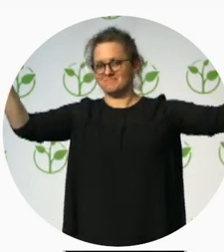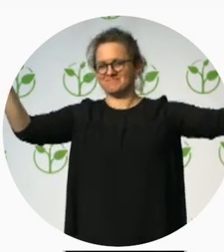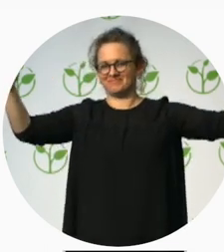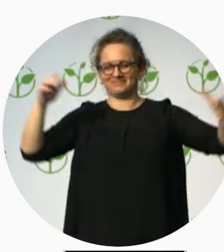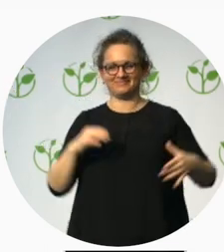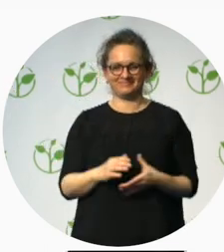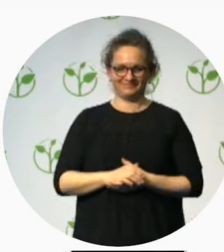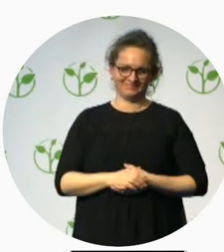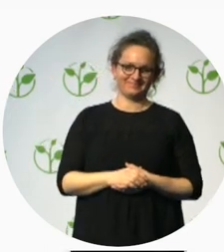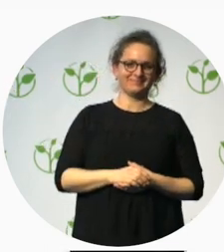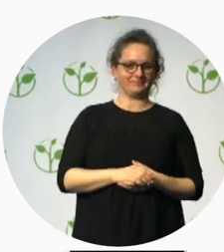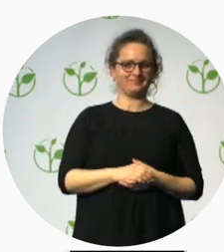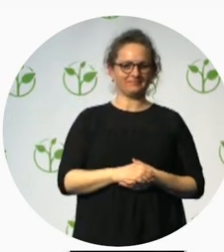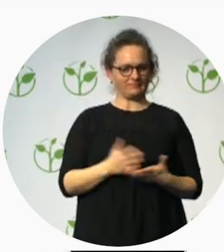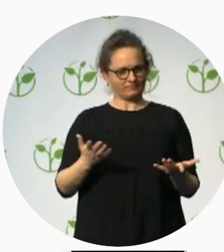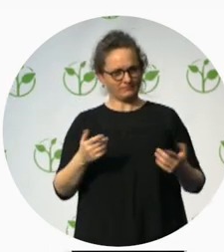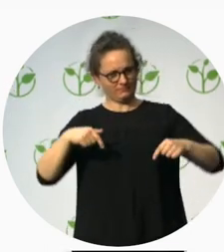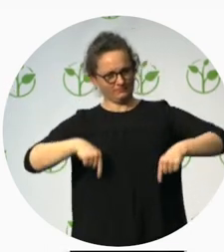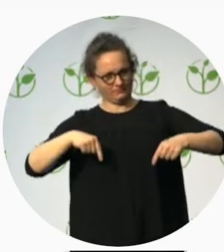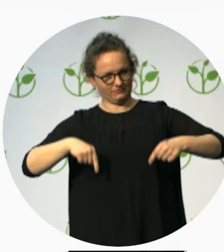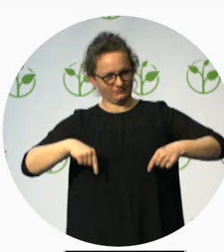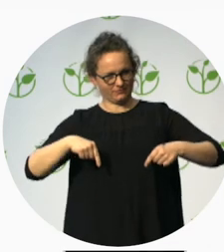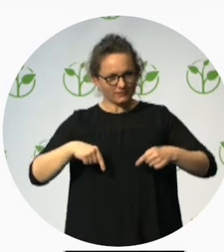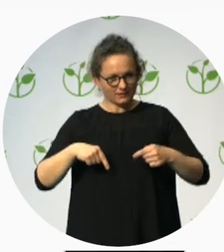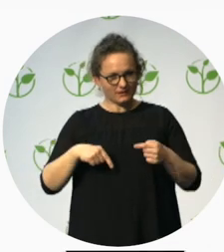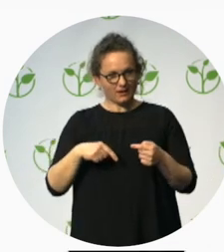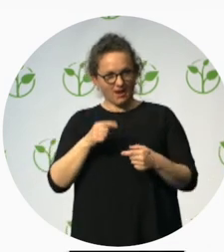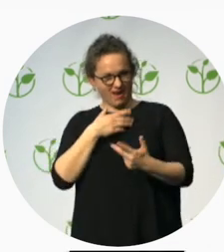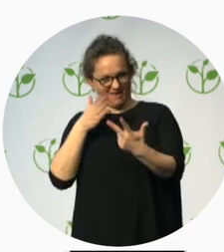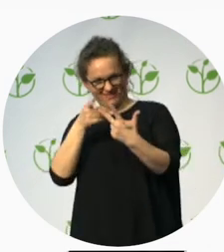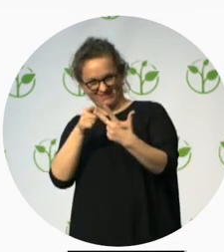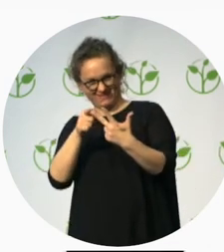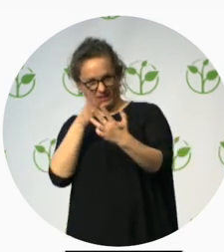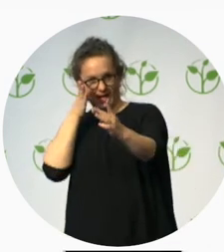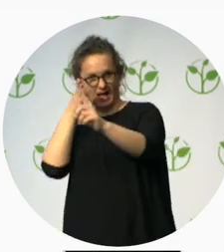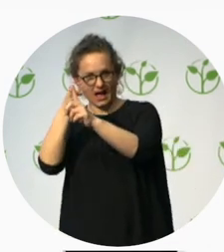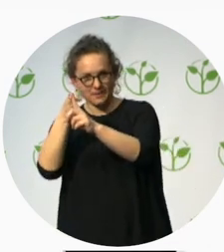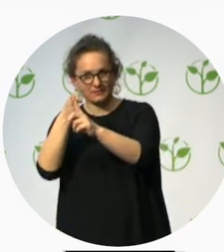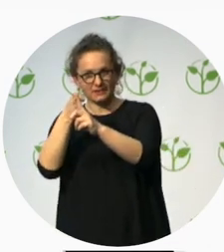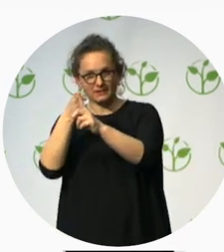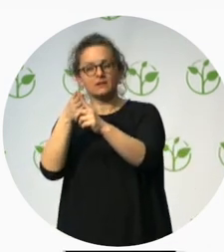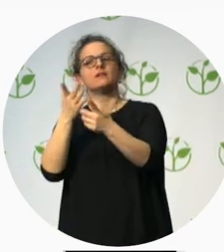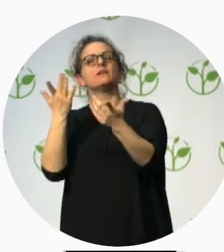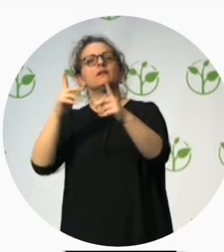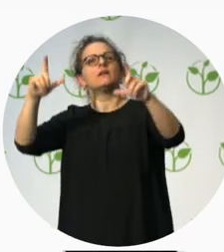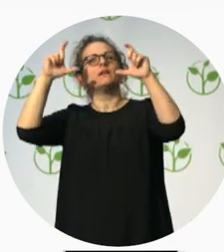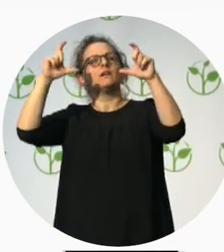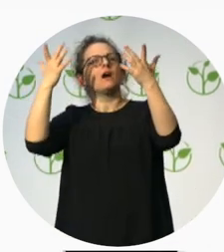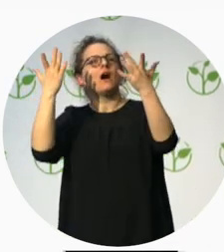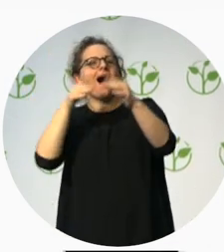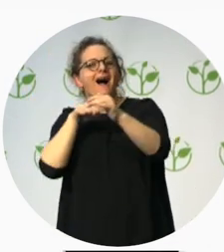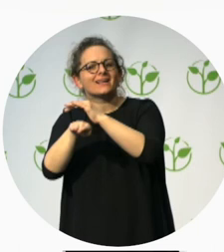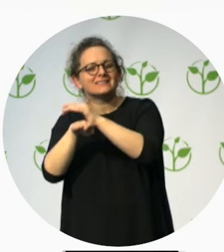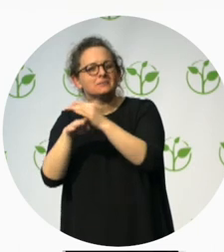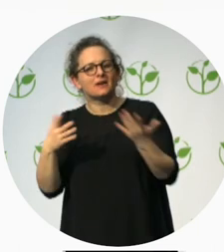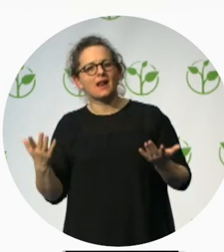I'm also more than happy and thankful that we are developing closer collaborations